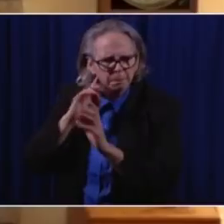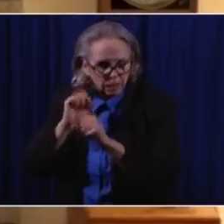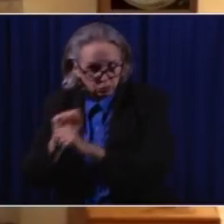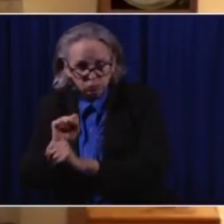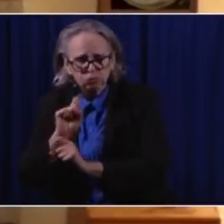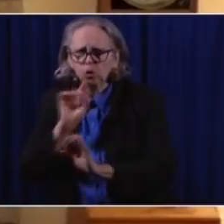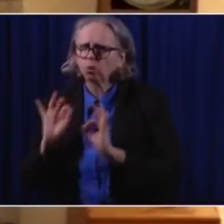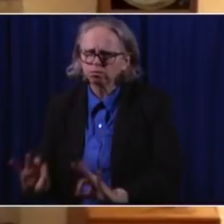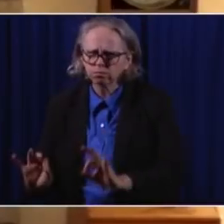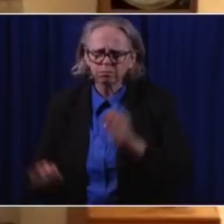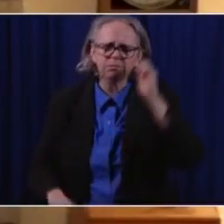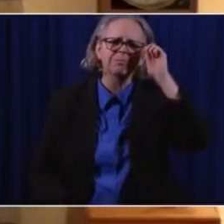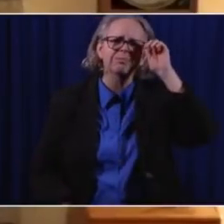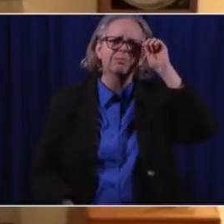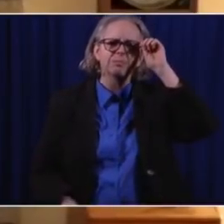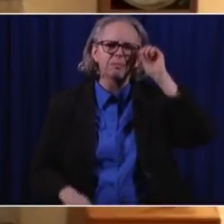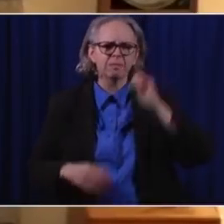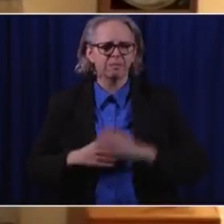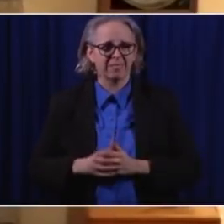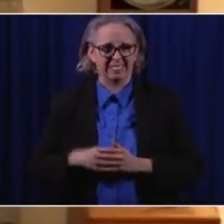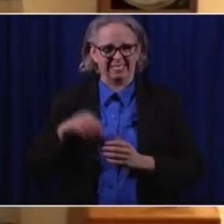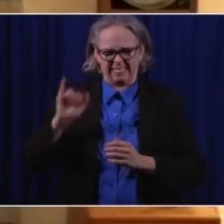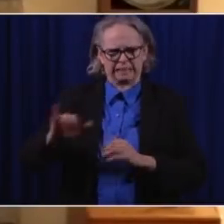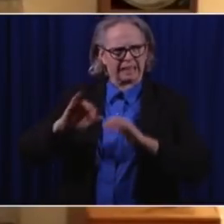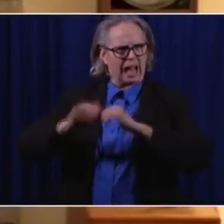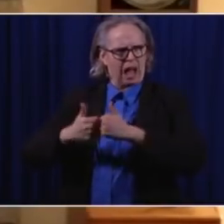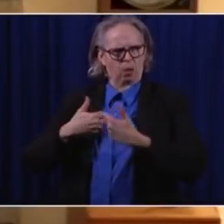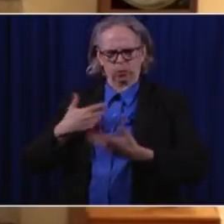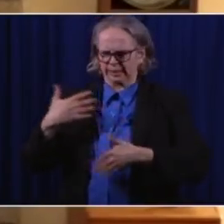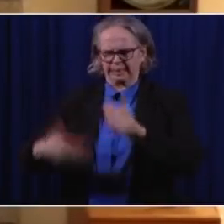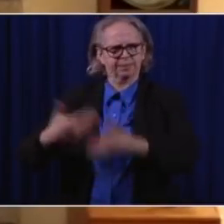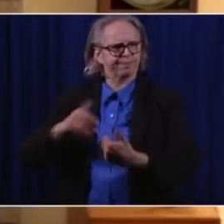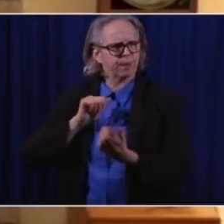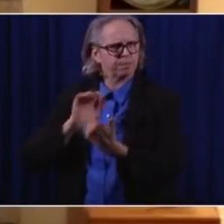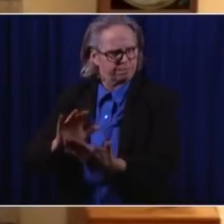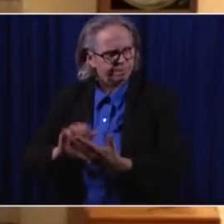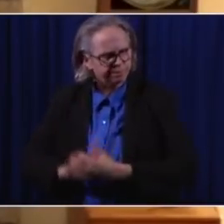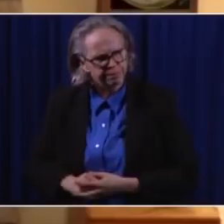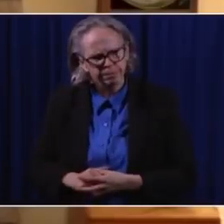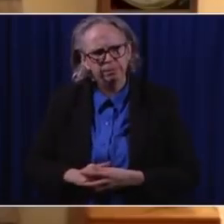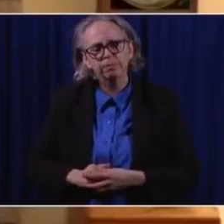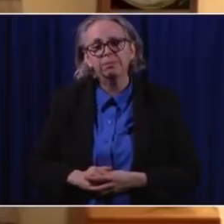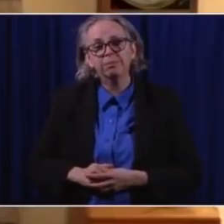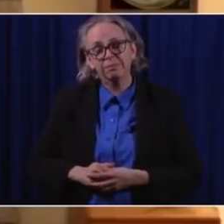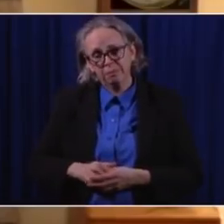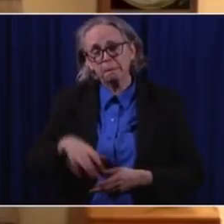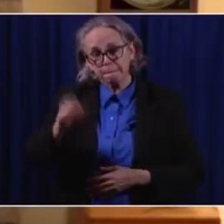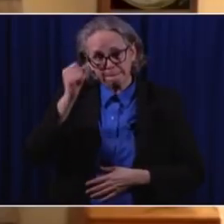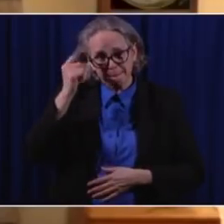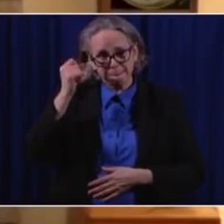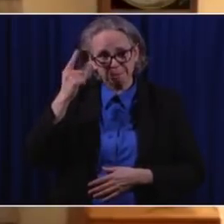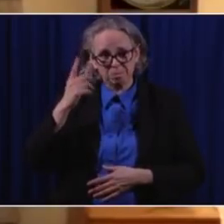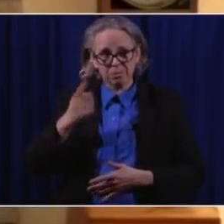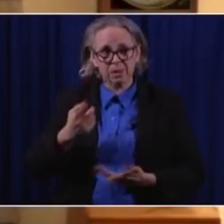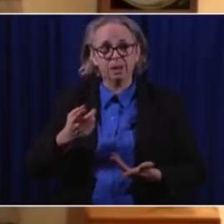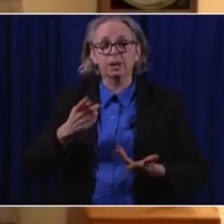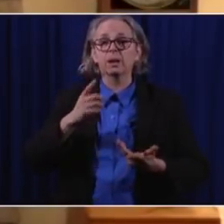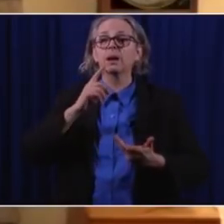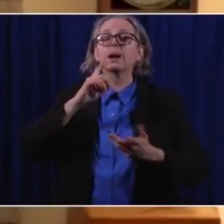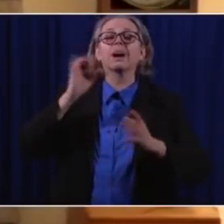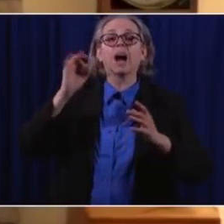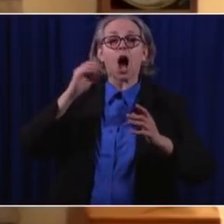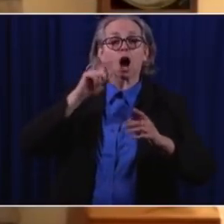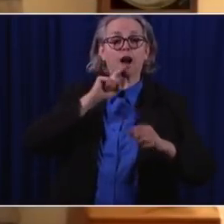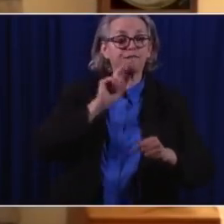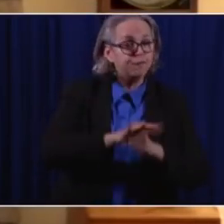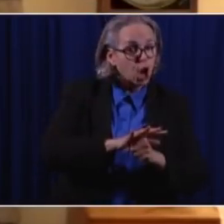do that. And so nothing is actually confirmed until we get that positive from the antigen, but then they go back and they do some additional fact